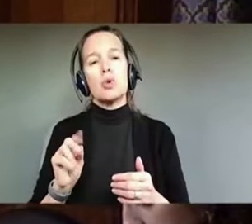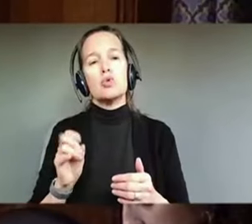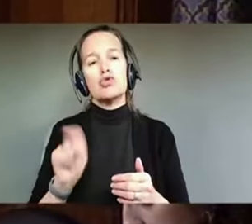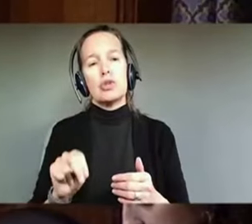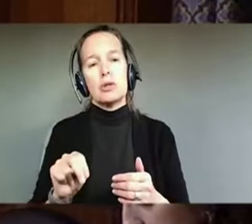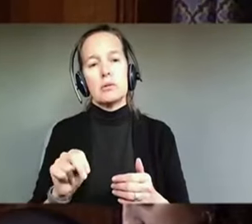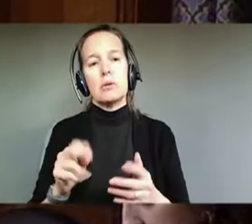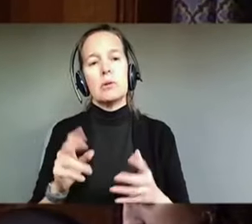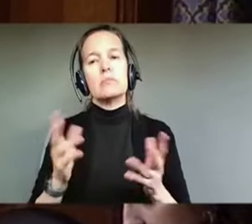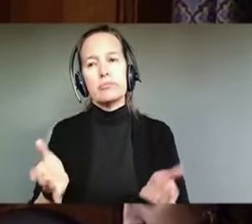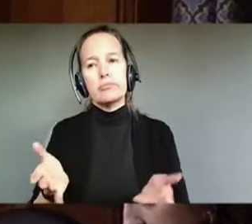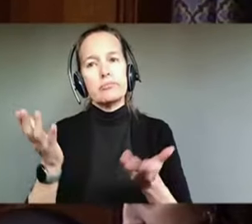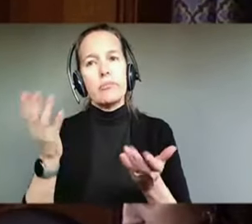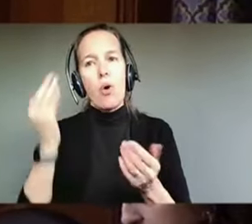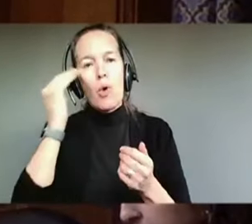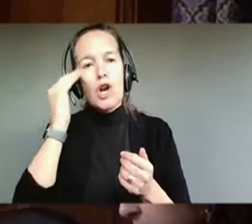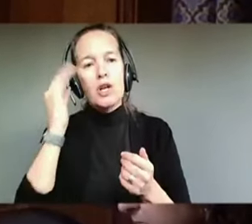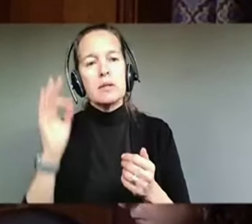fatigue syndrome.